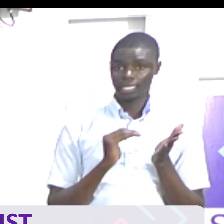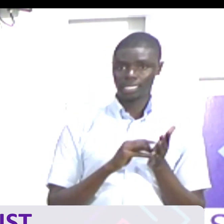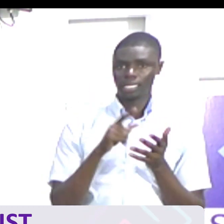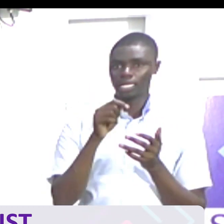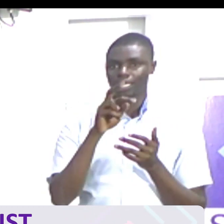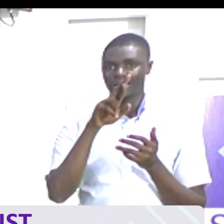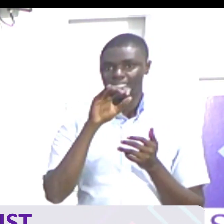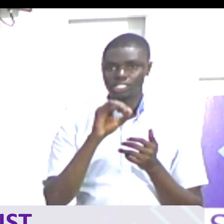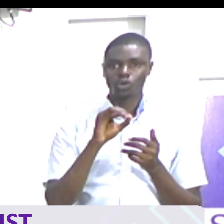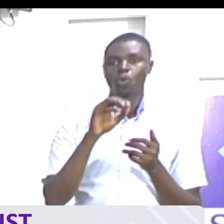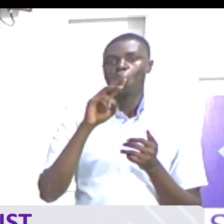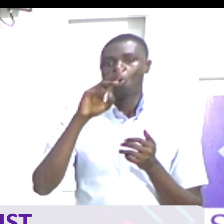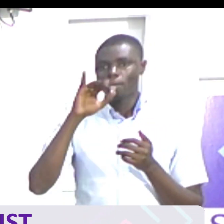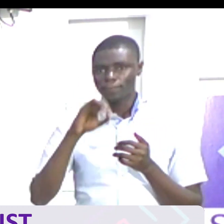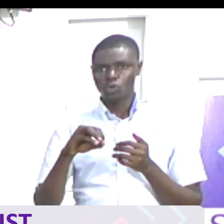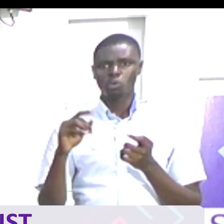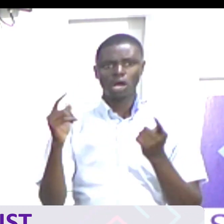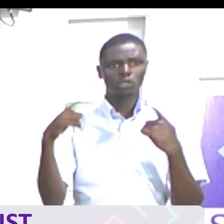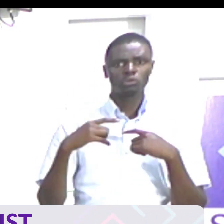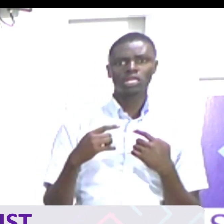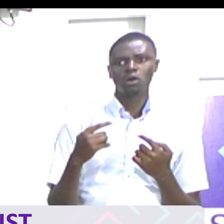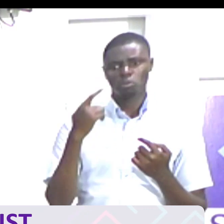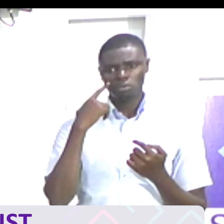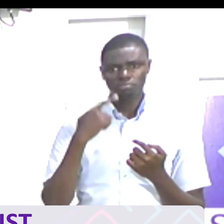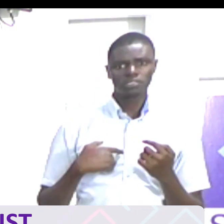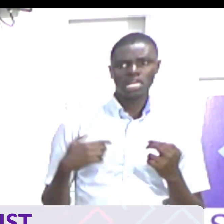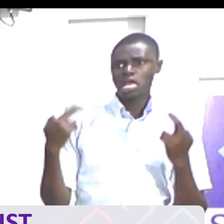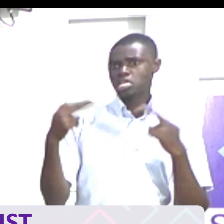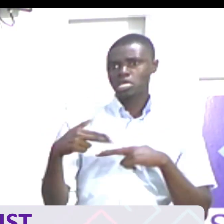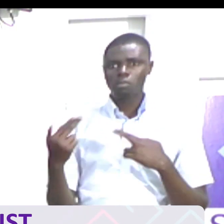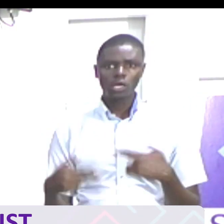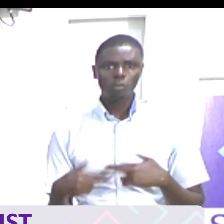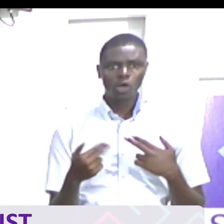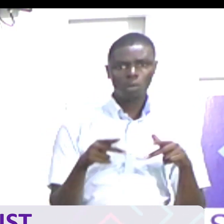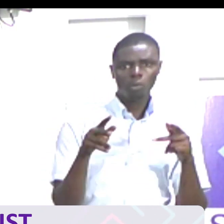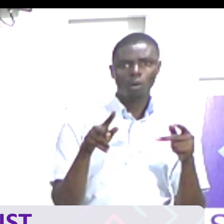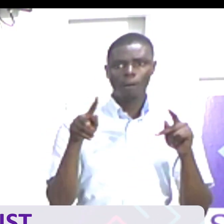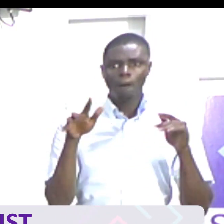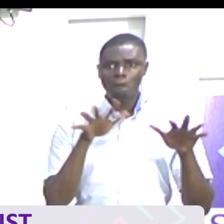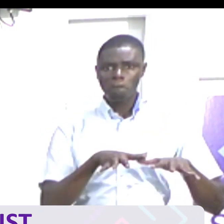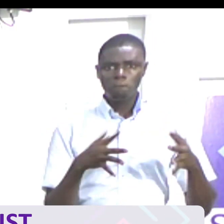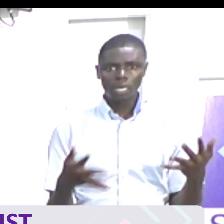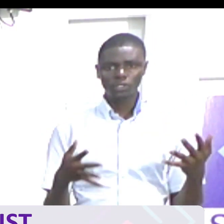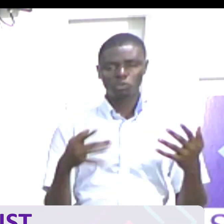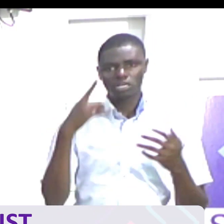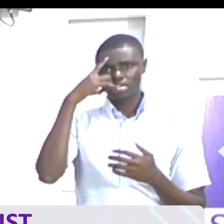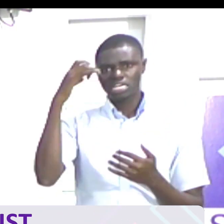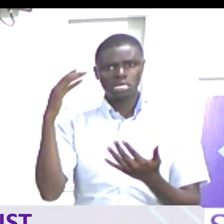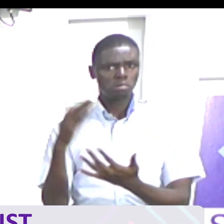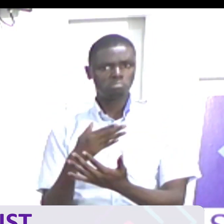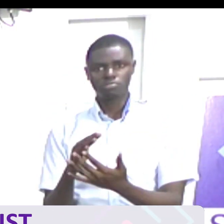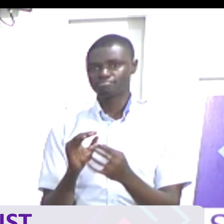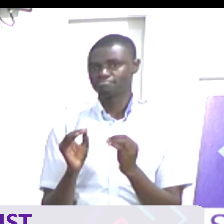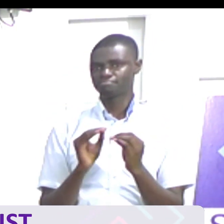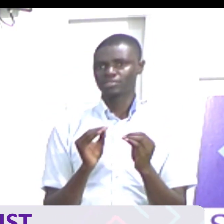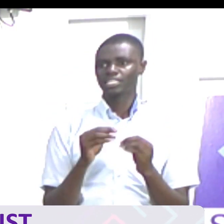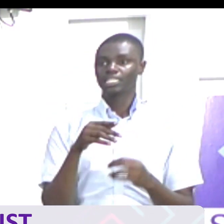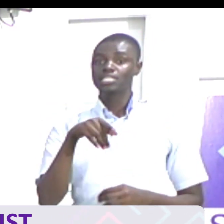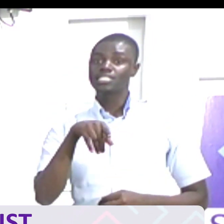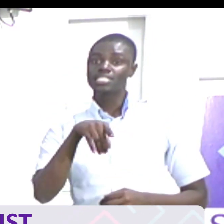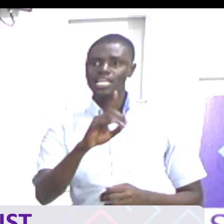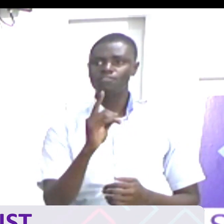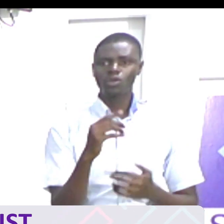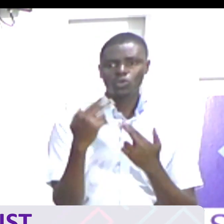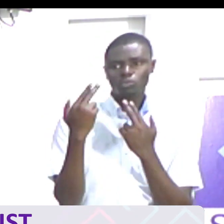Triomio aliingia kwa industry. Hakuja na vibe ya kuwa hip hop artist ati I'm doing drill music. Sasa kijana alikuwa